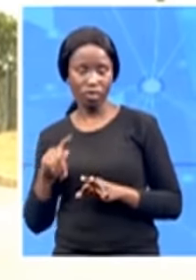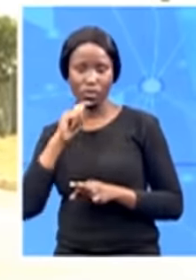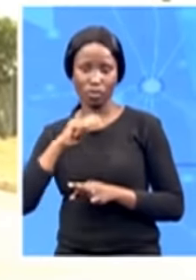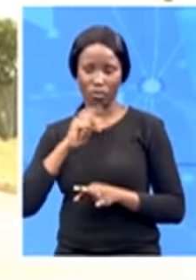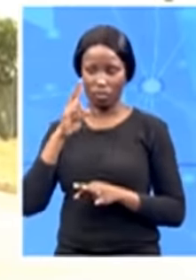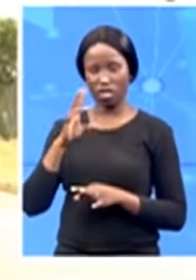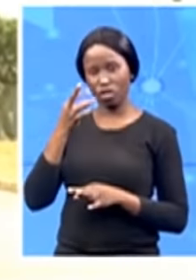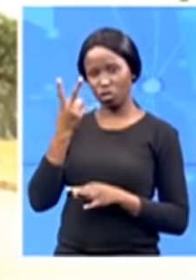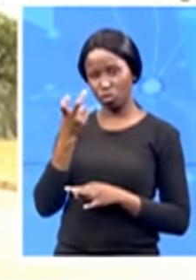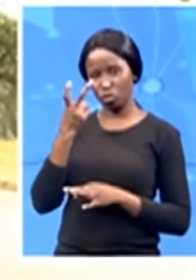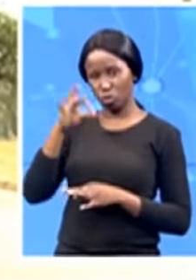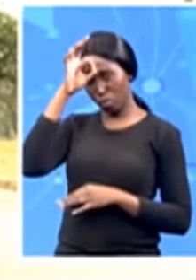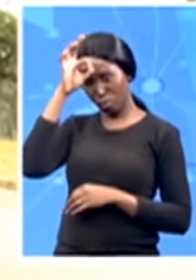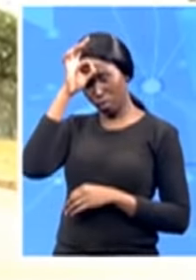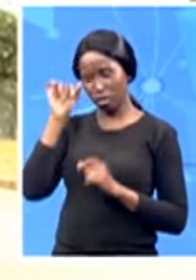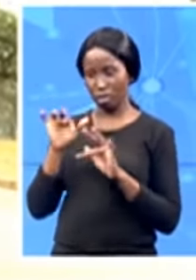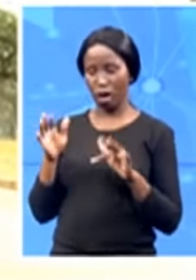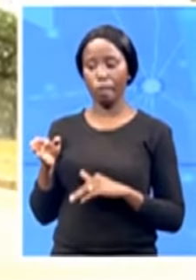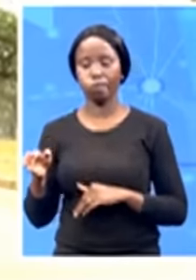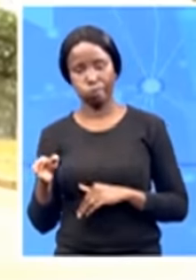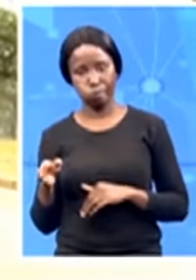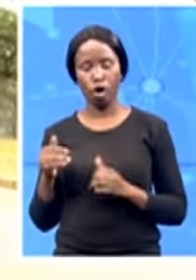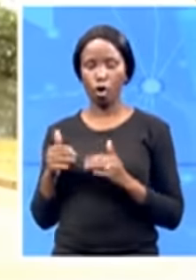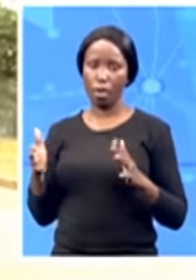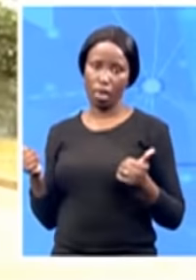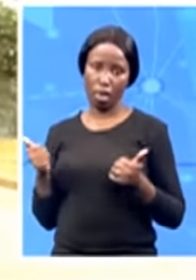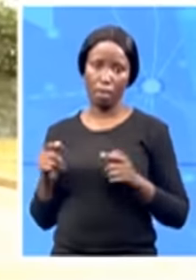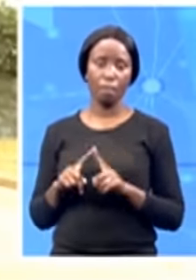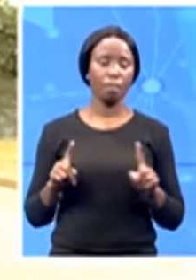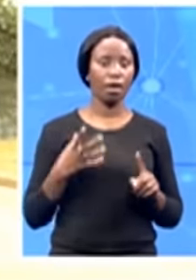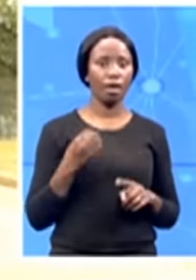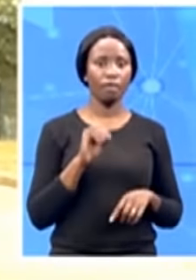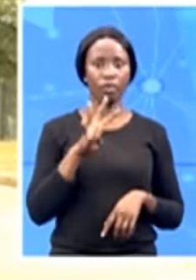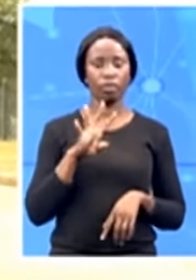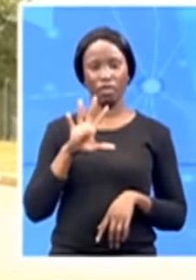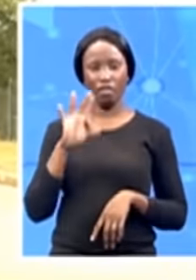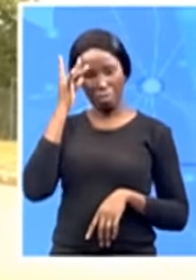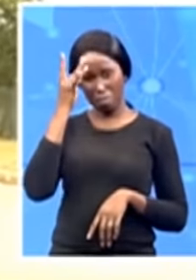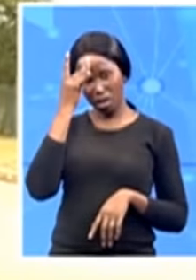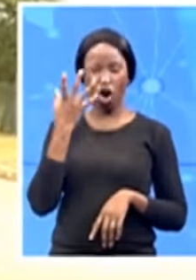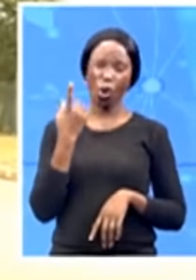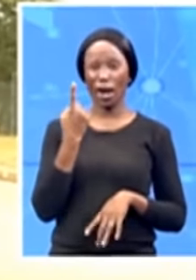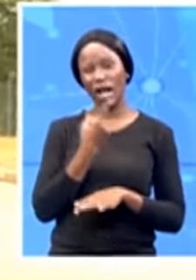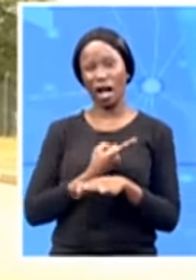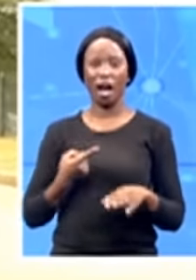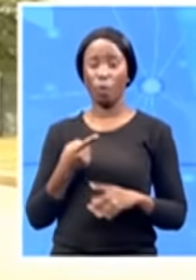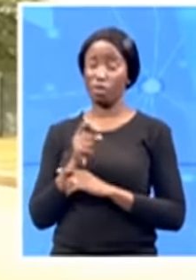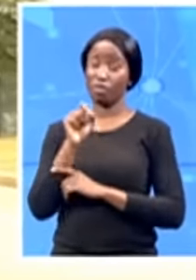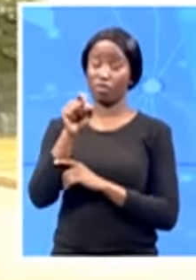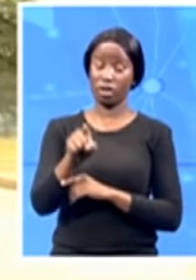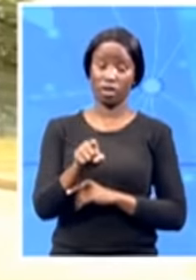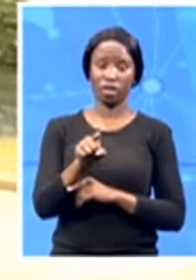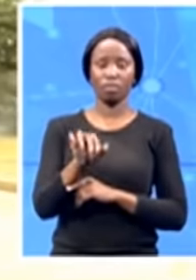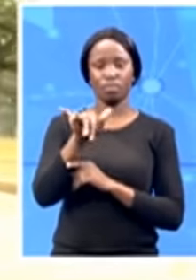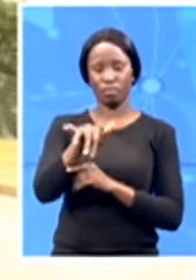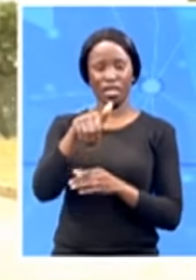station is open. But of course, about 45 minutes or to an hour away from where we are in the town of Nkandla is the